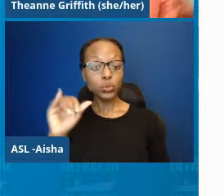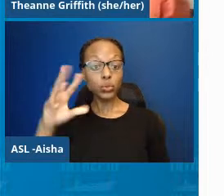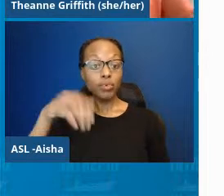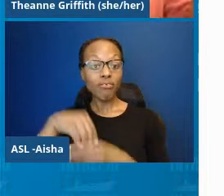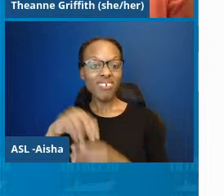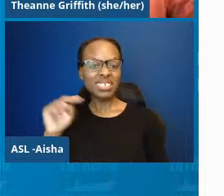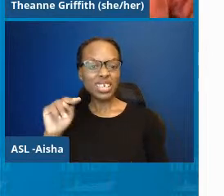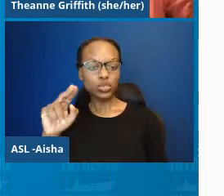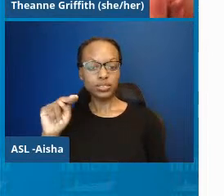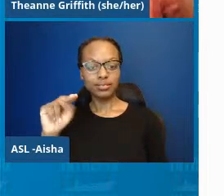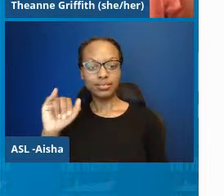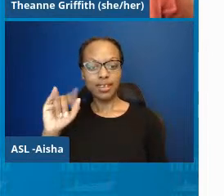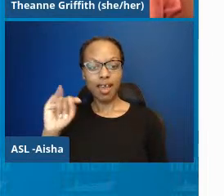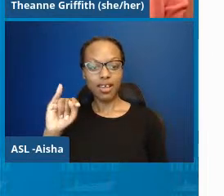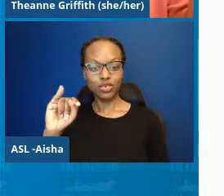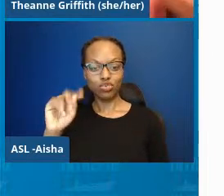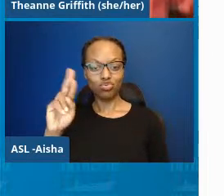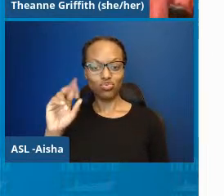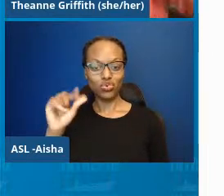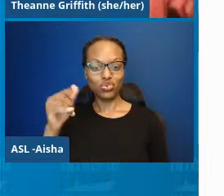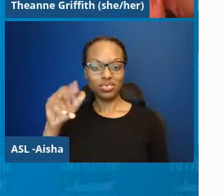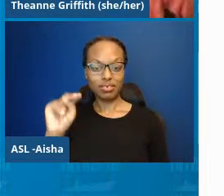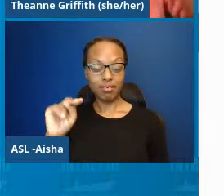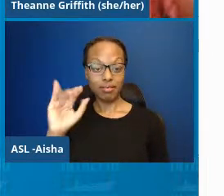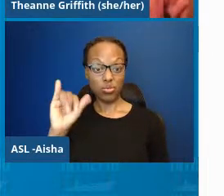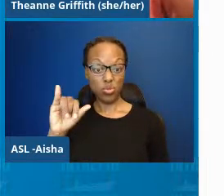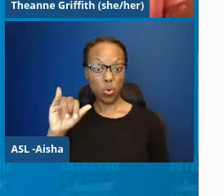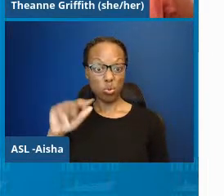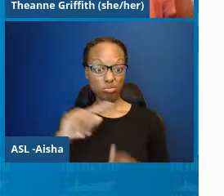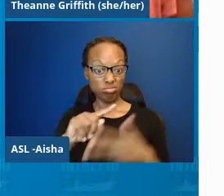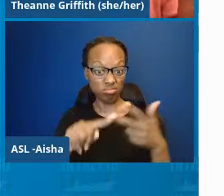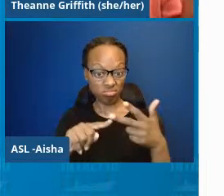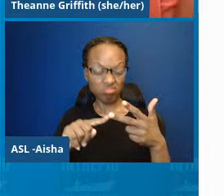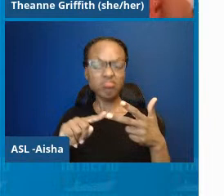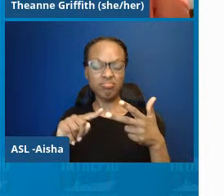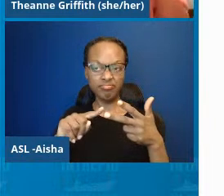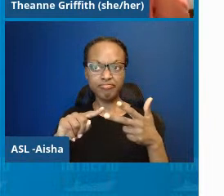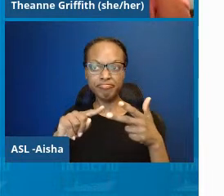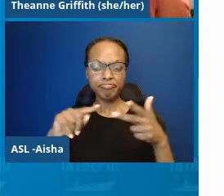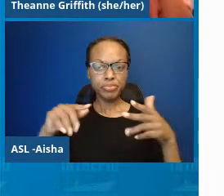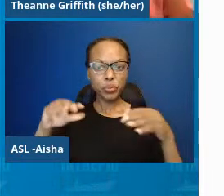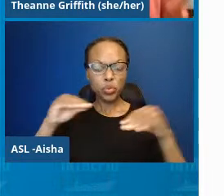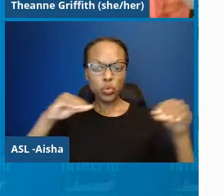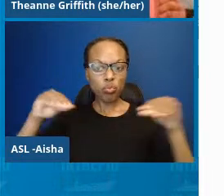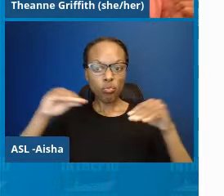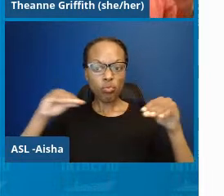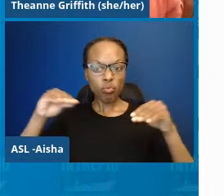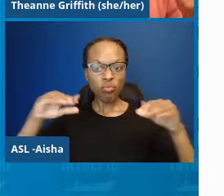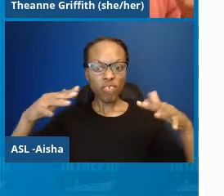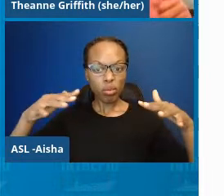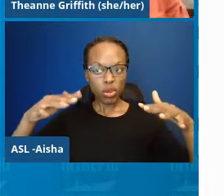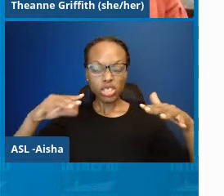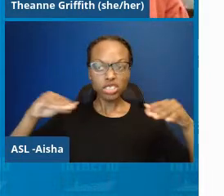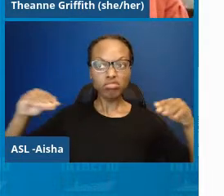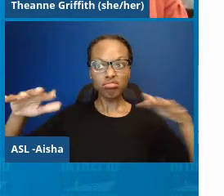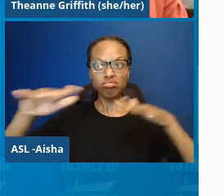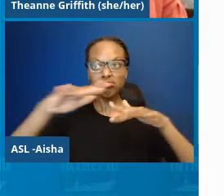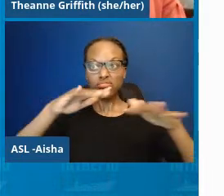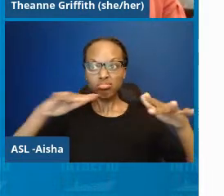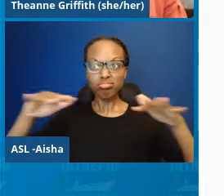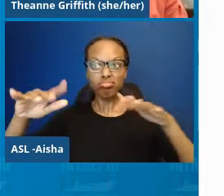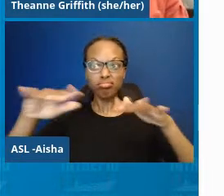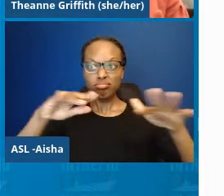well. And so those are the air molecules that are bouncing and shaking and vibrating and sending those vibrations to our